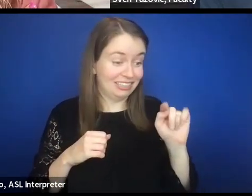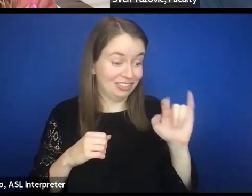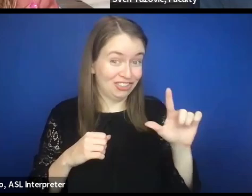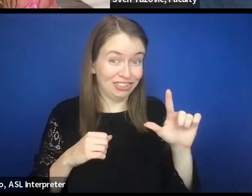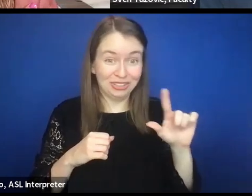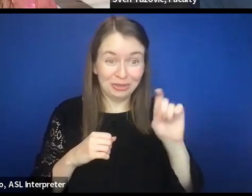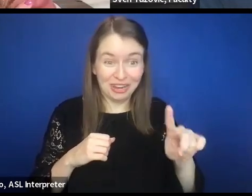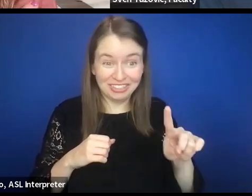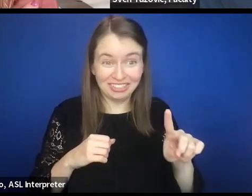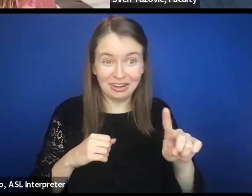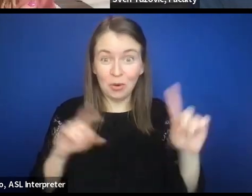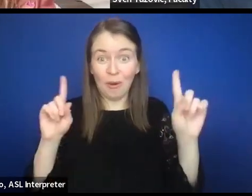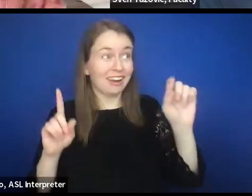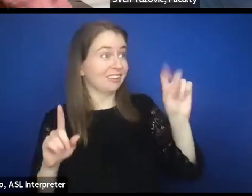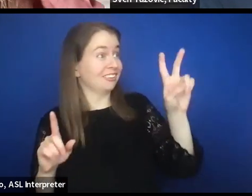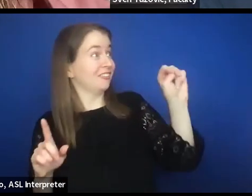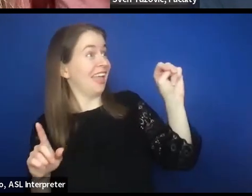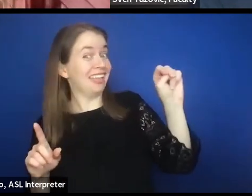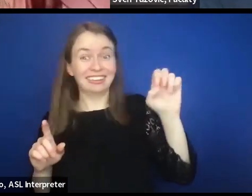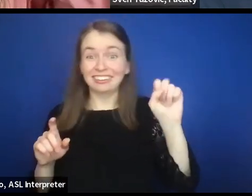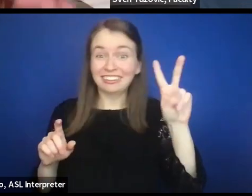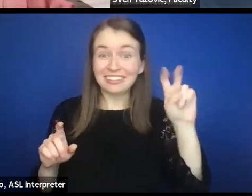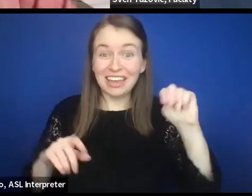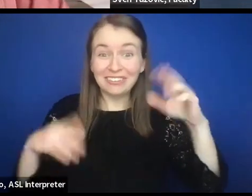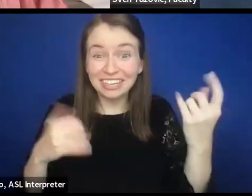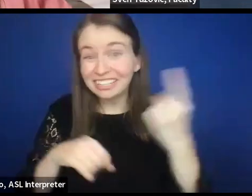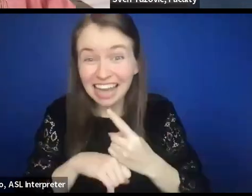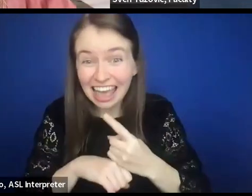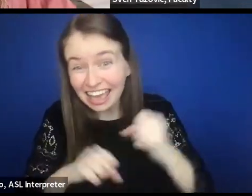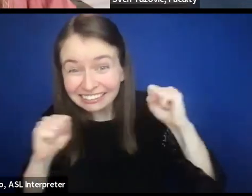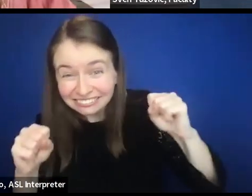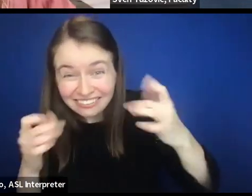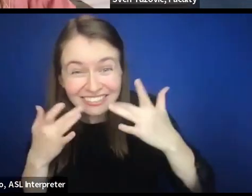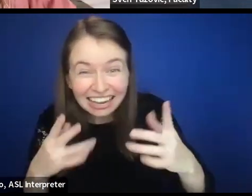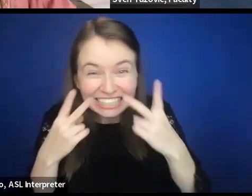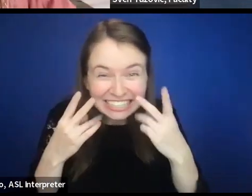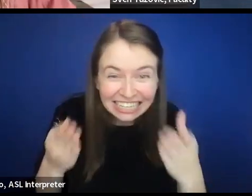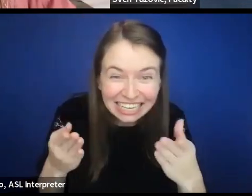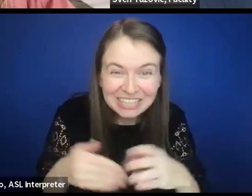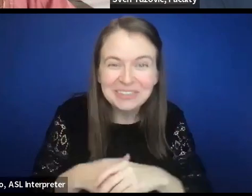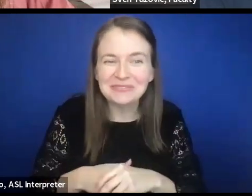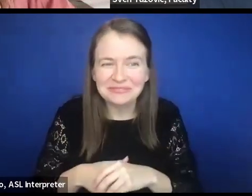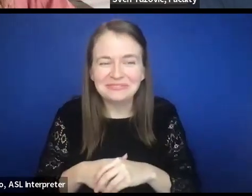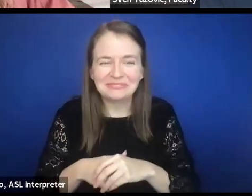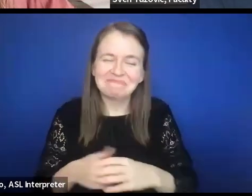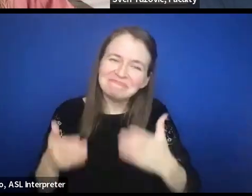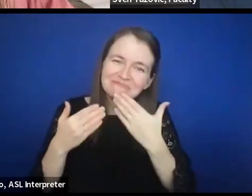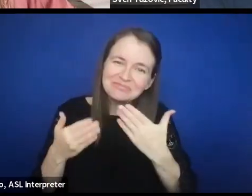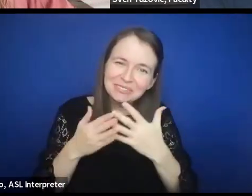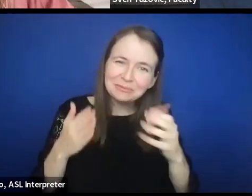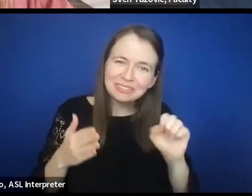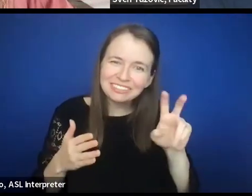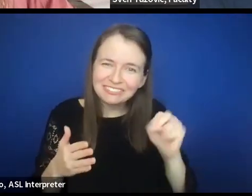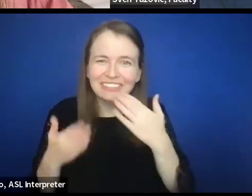will share. That's where's Sven? So Sven was here today, so we were lucky to see him. And then thank you very much,